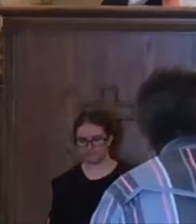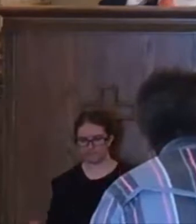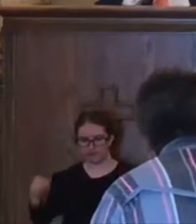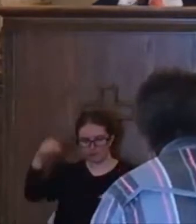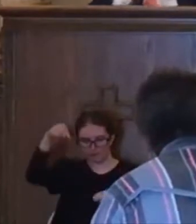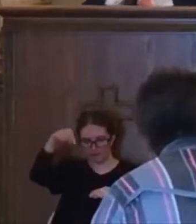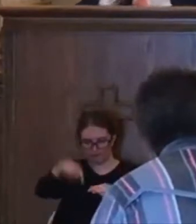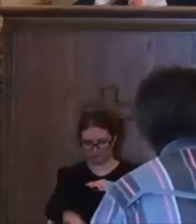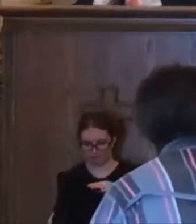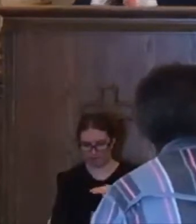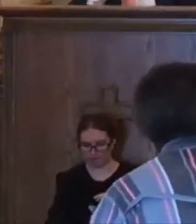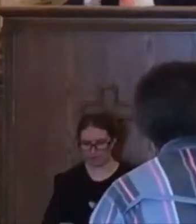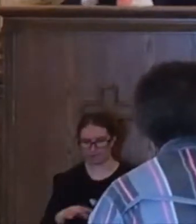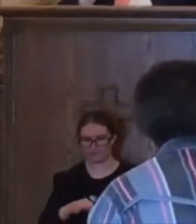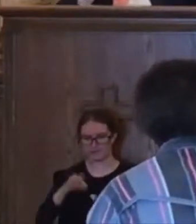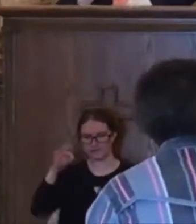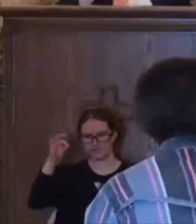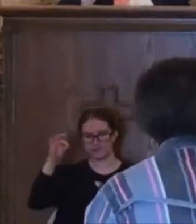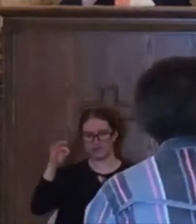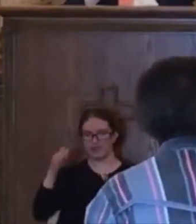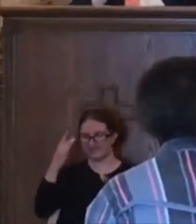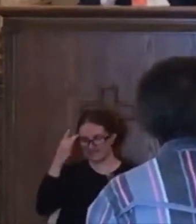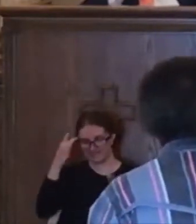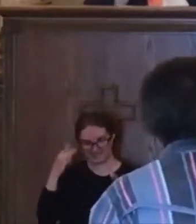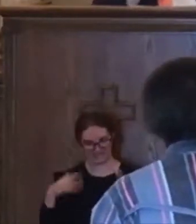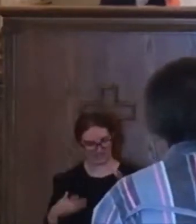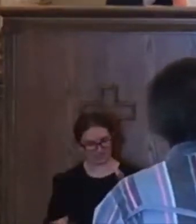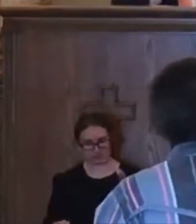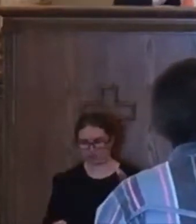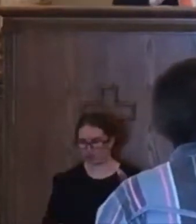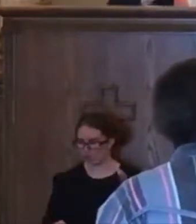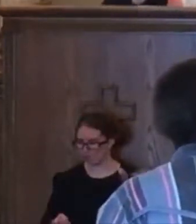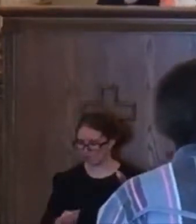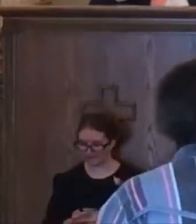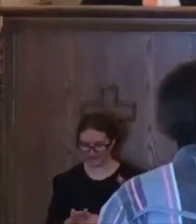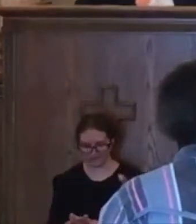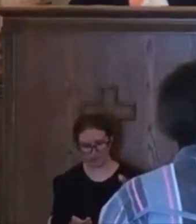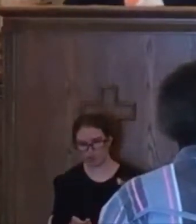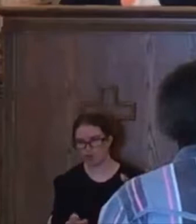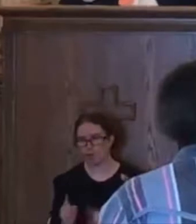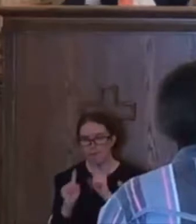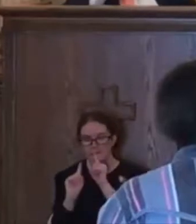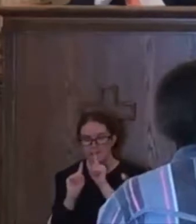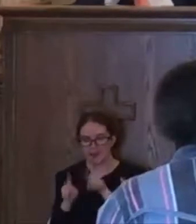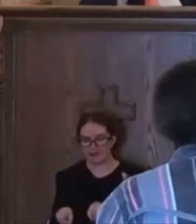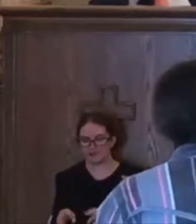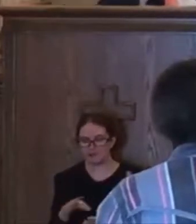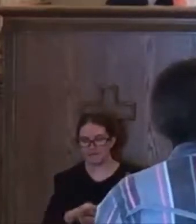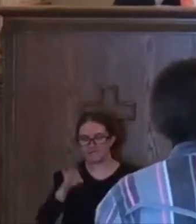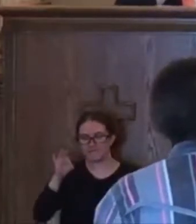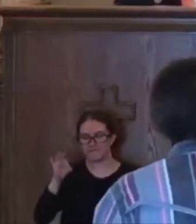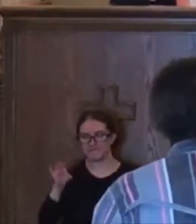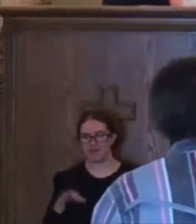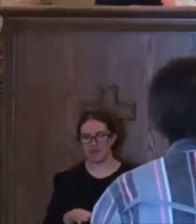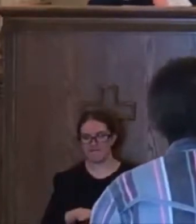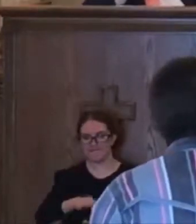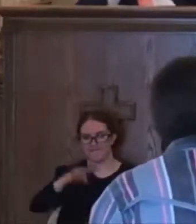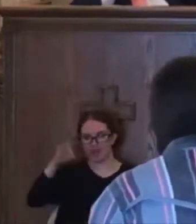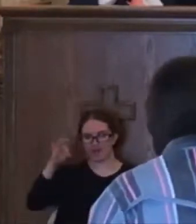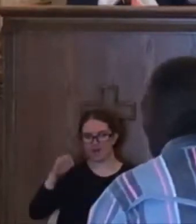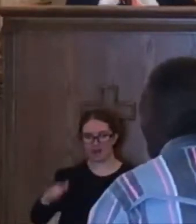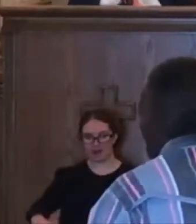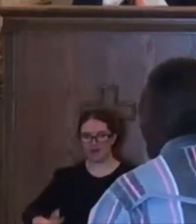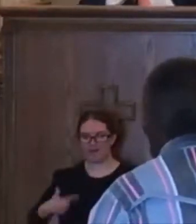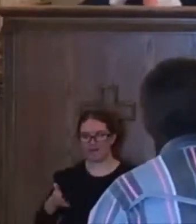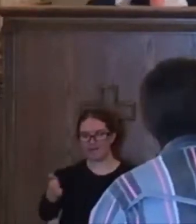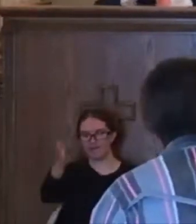bottom spiritually. I wonder if you're sick of barely making it. You know where your answer's going to be found? It's going to be found in living